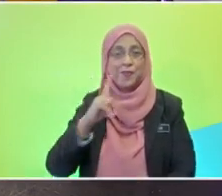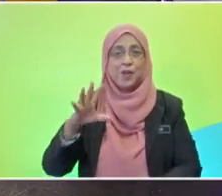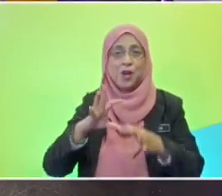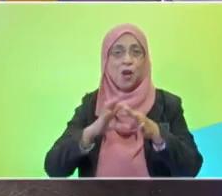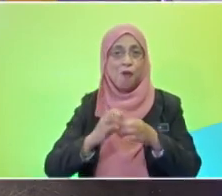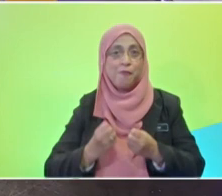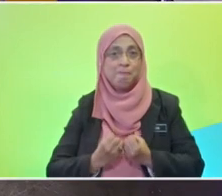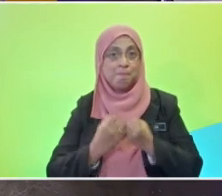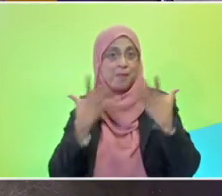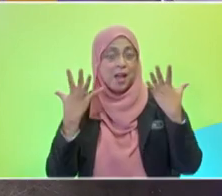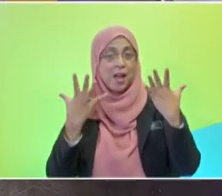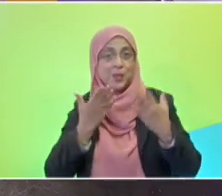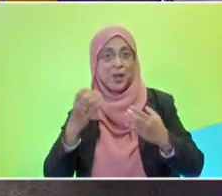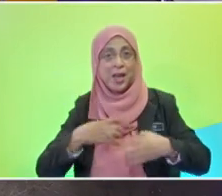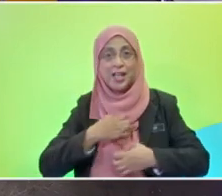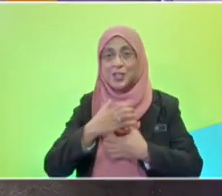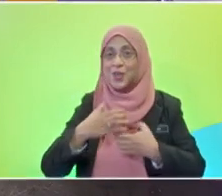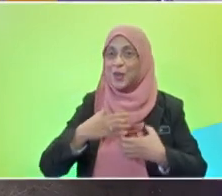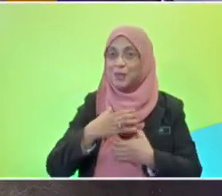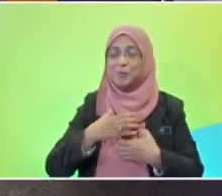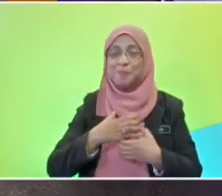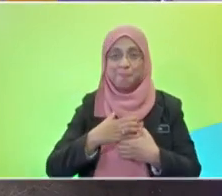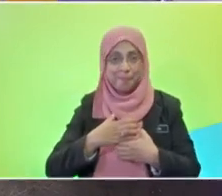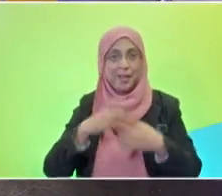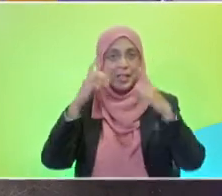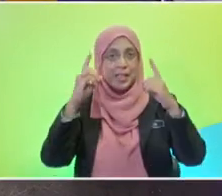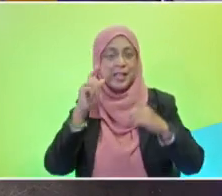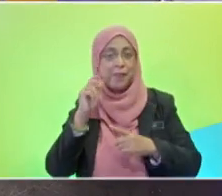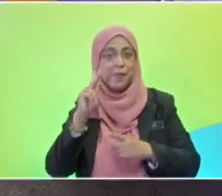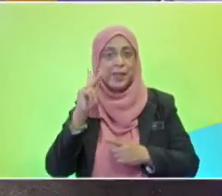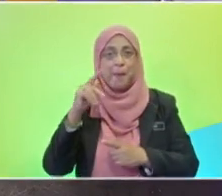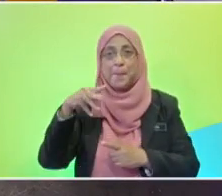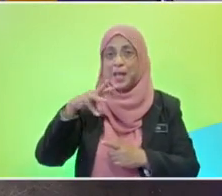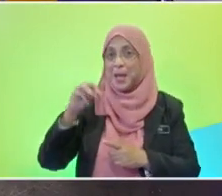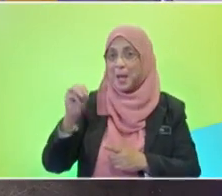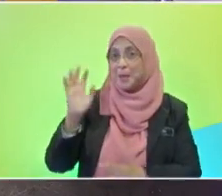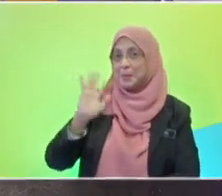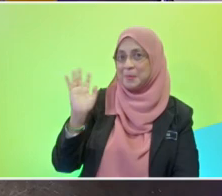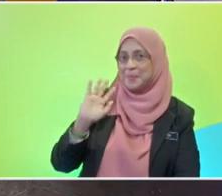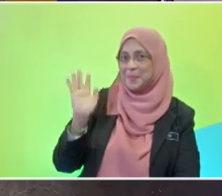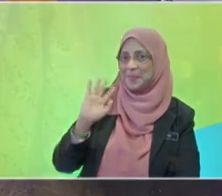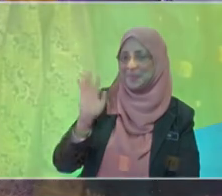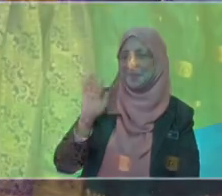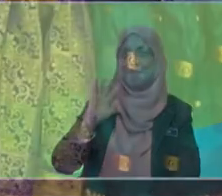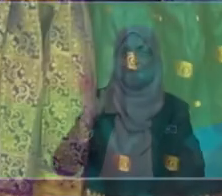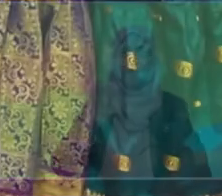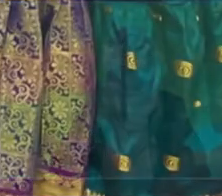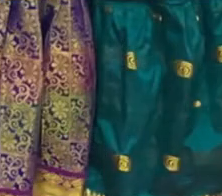enjoyed yourself, and we will see you again only on EduwebTV KPM. Bye, everyone!